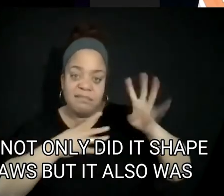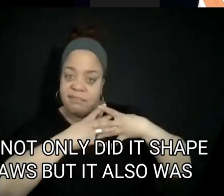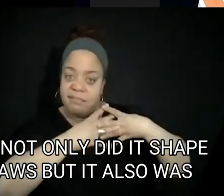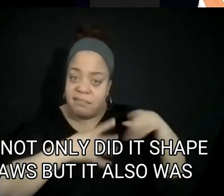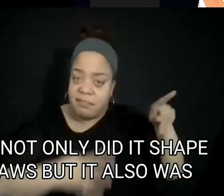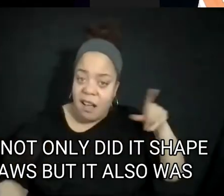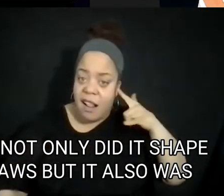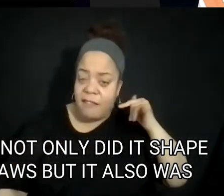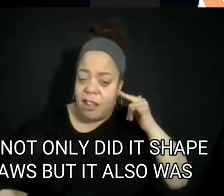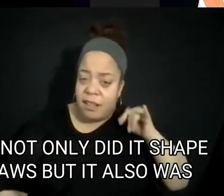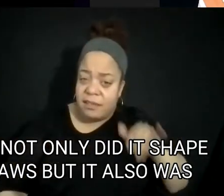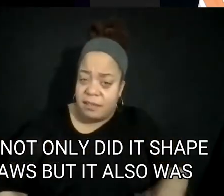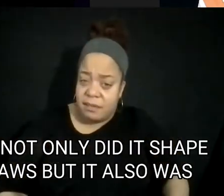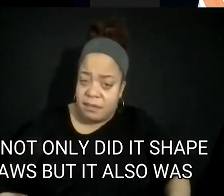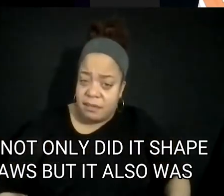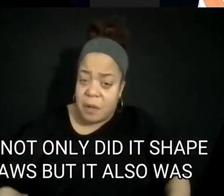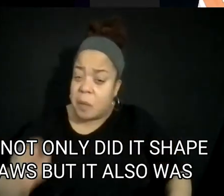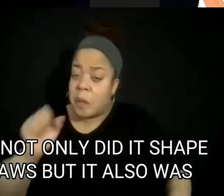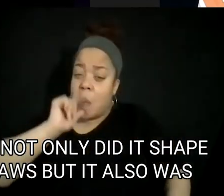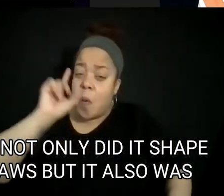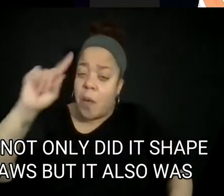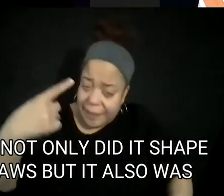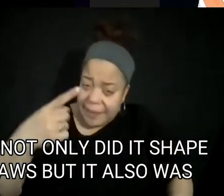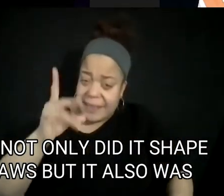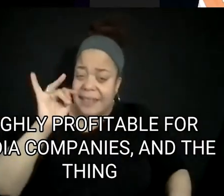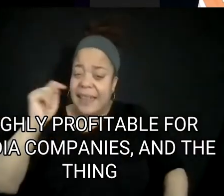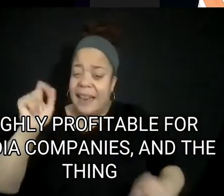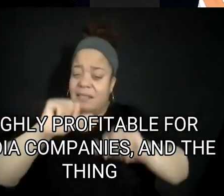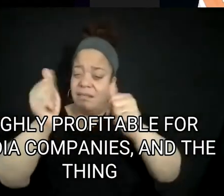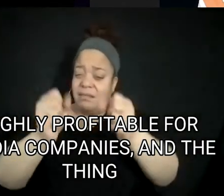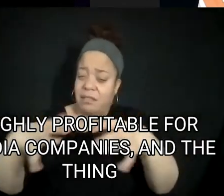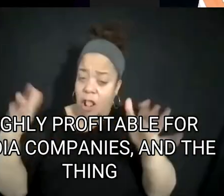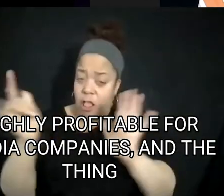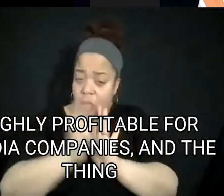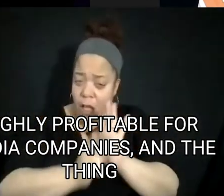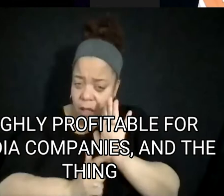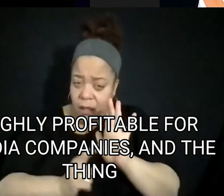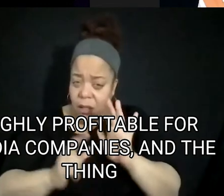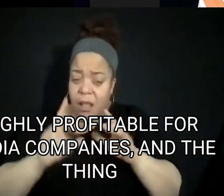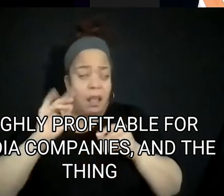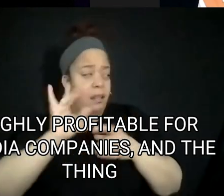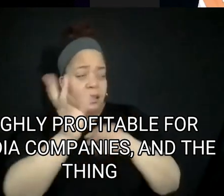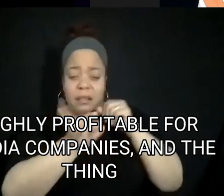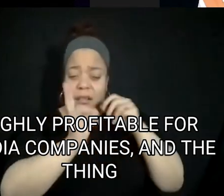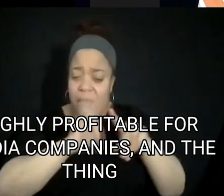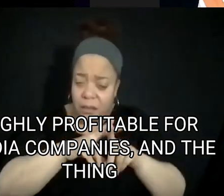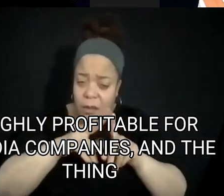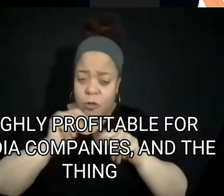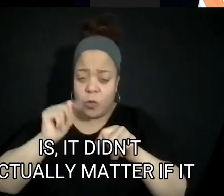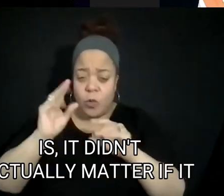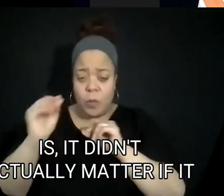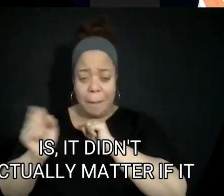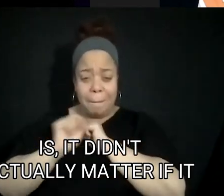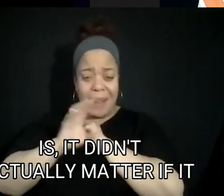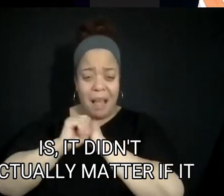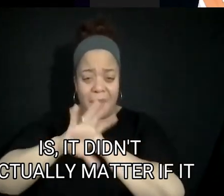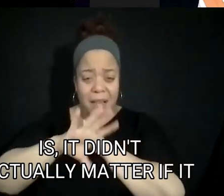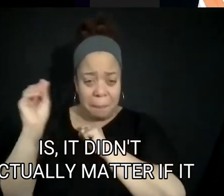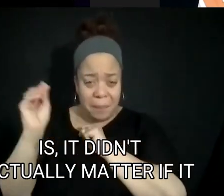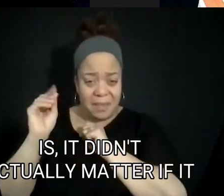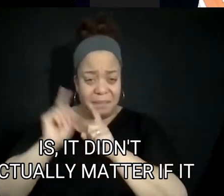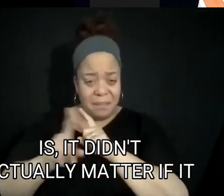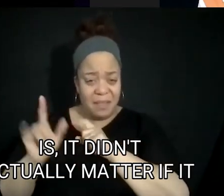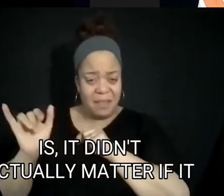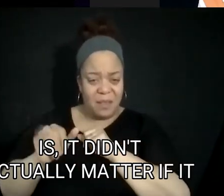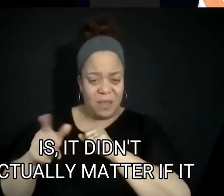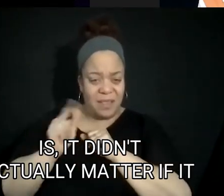You know, and the thing is, like, it didn't actually matter if it was fundamentally true or not. And, you know, I put up here as a